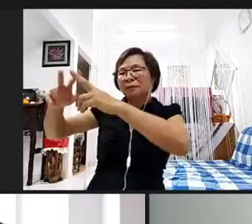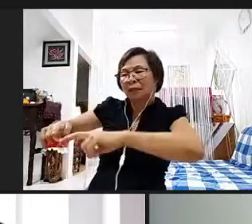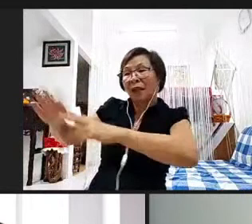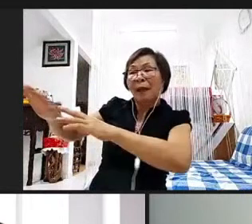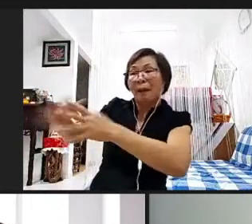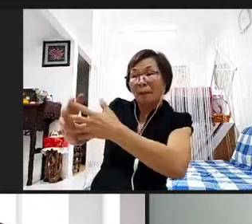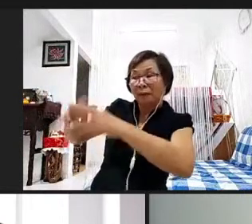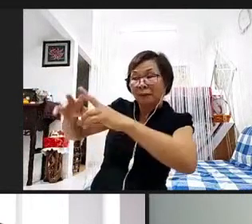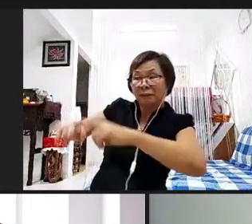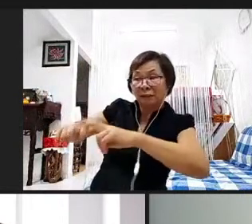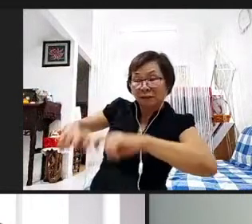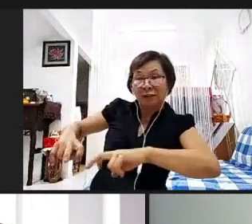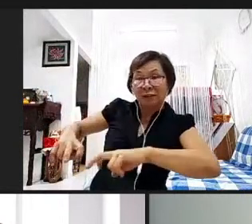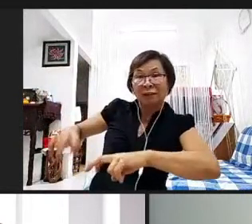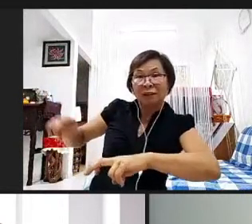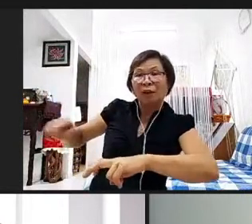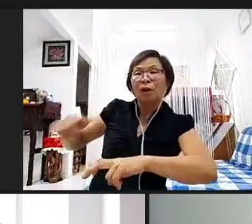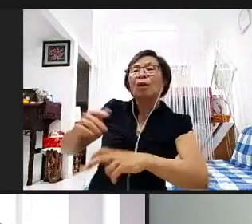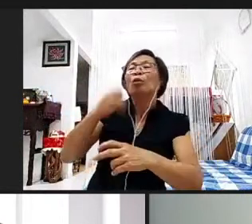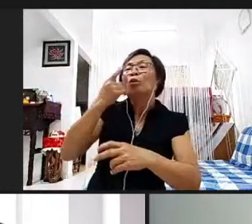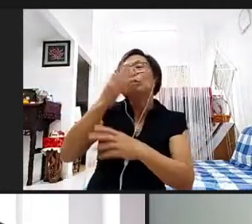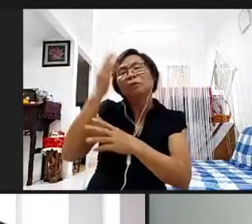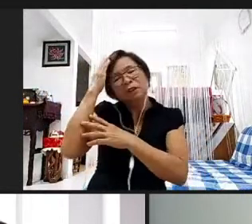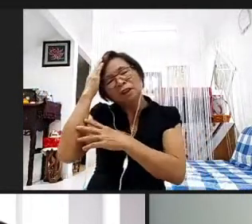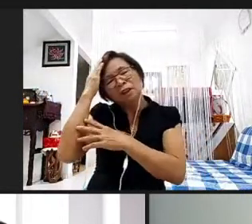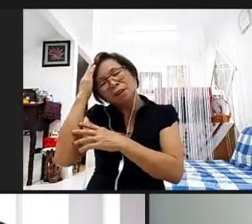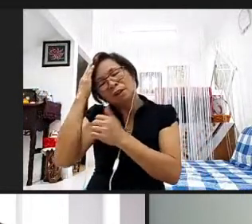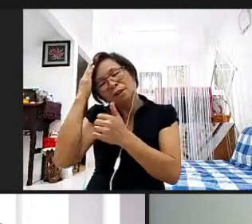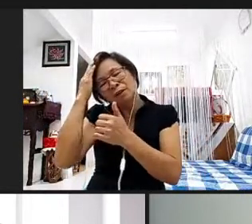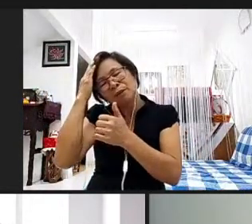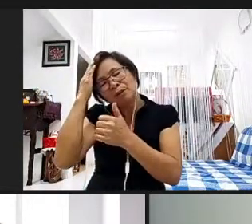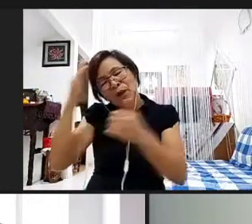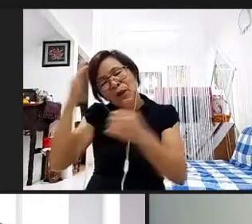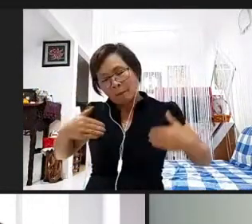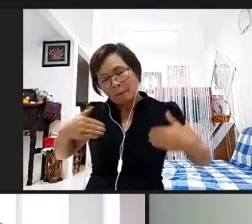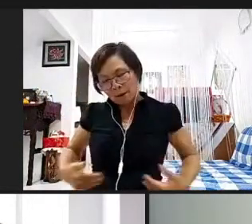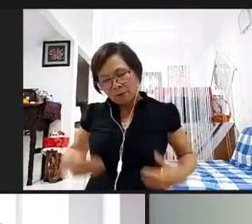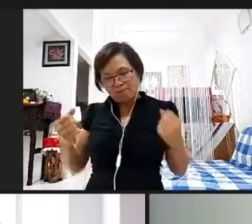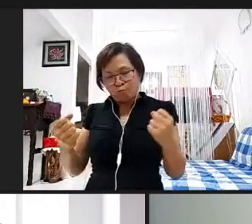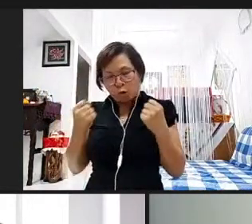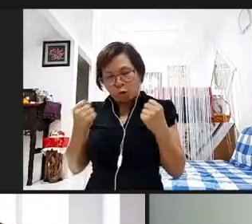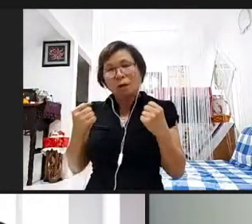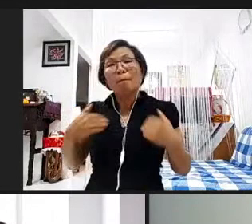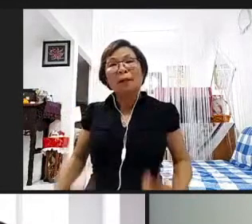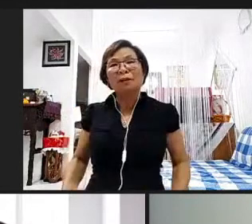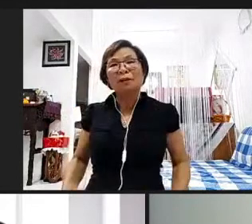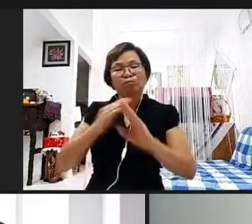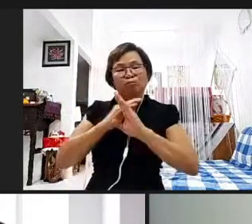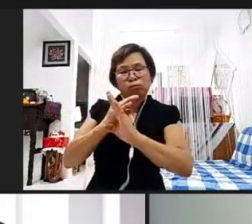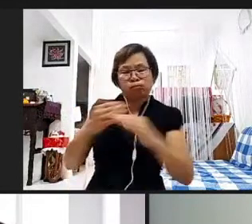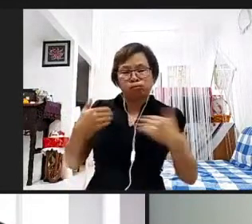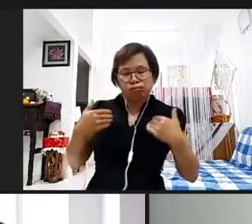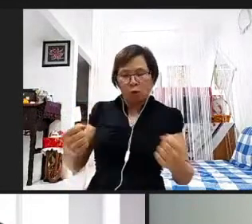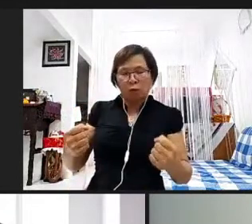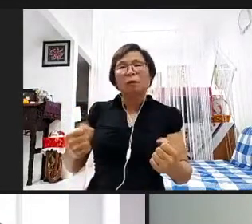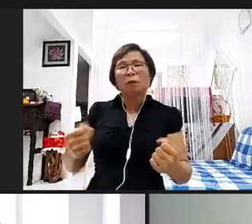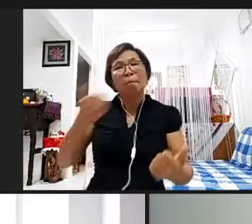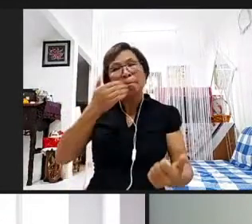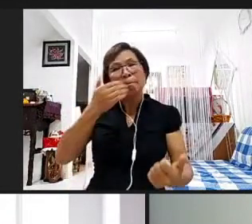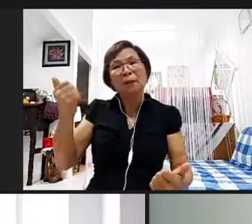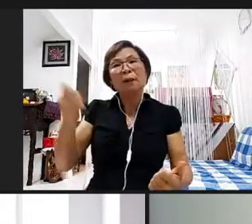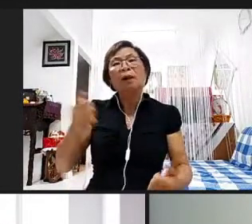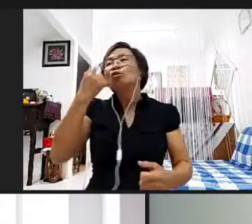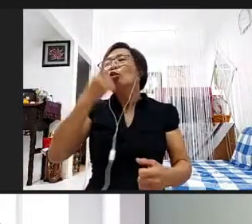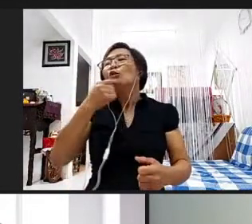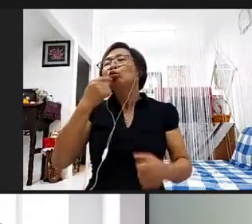especially those who sleep very well, the body immune response actually much better. Especially for those who are going